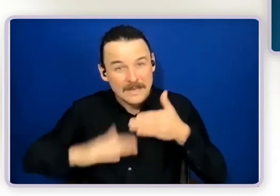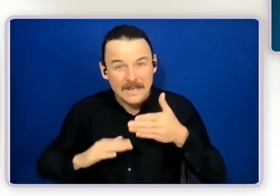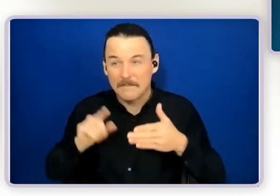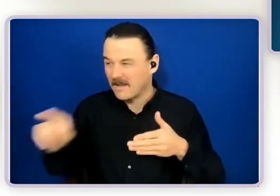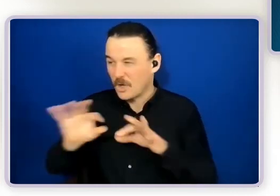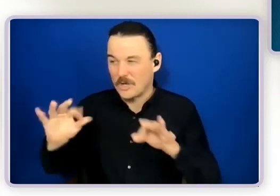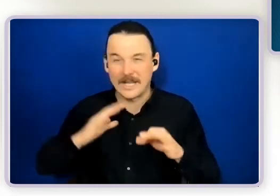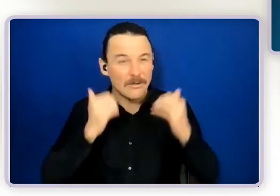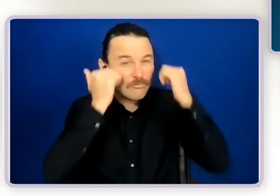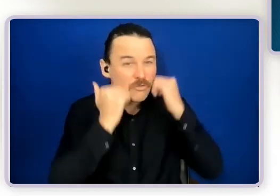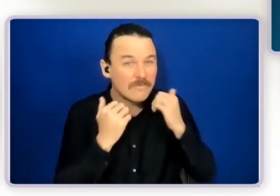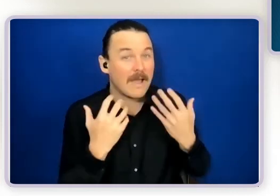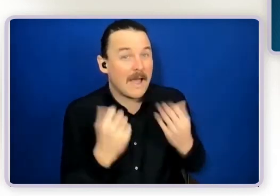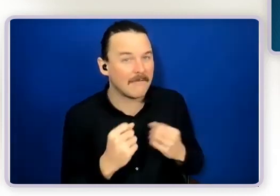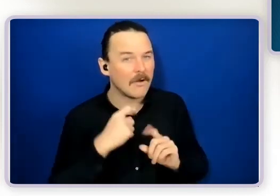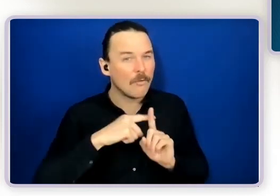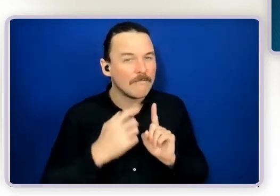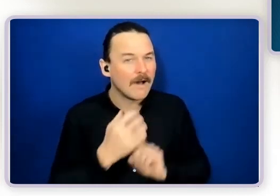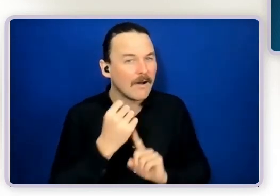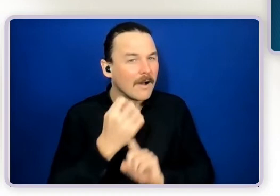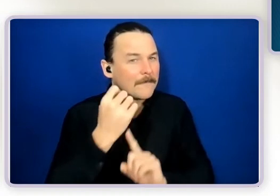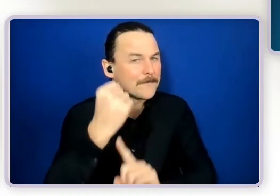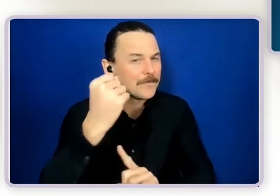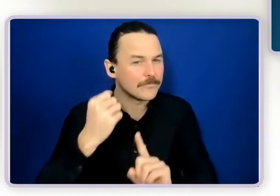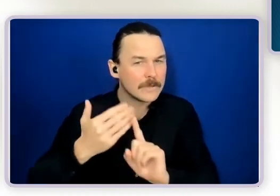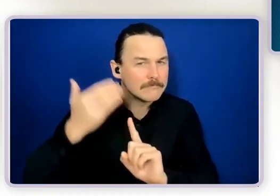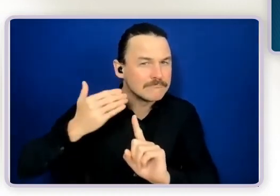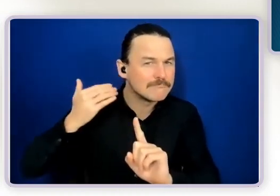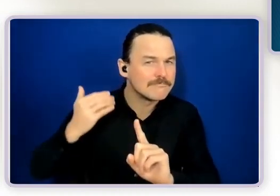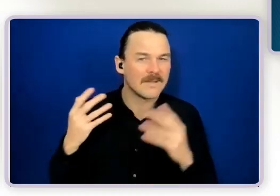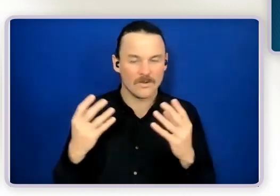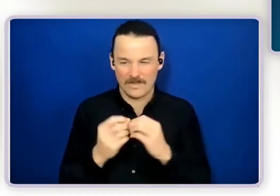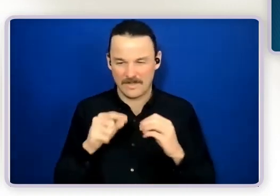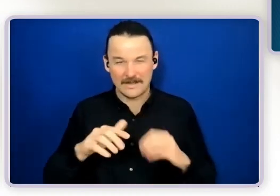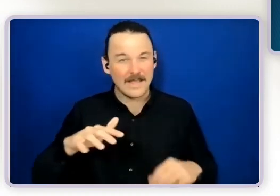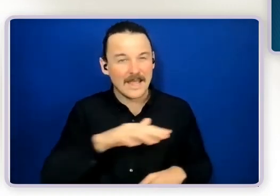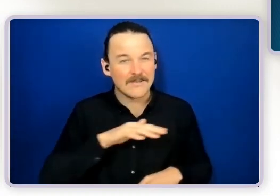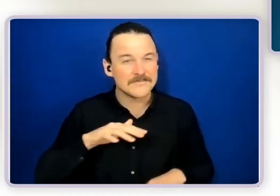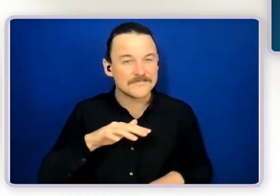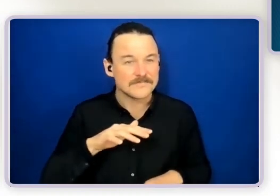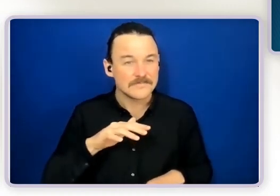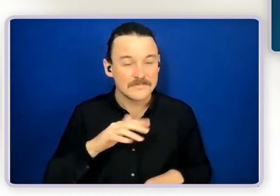if someone who didn't have a recognised credential wanted to prove to me that they should be